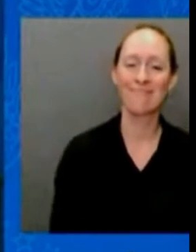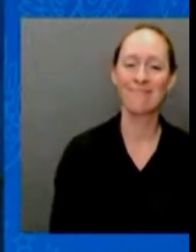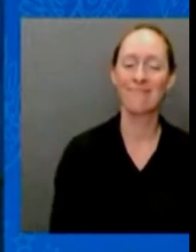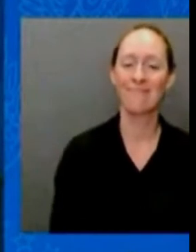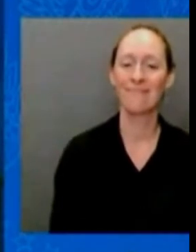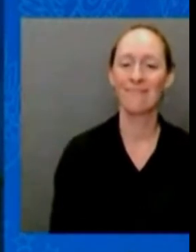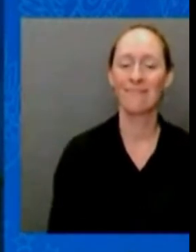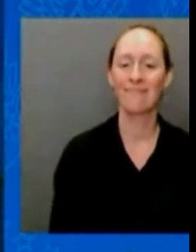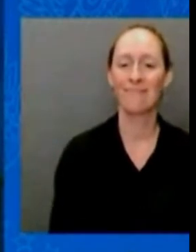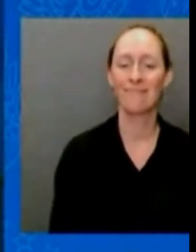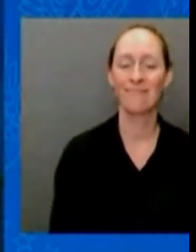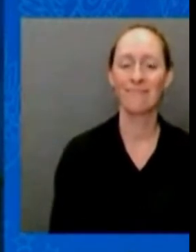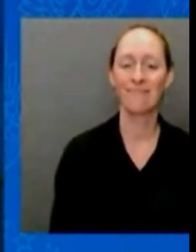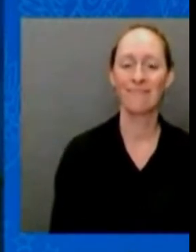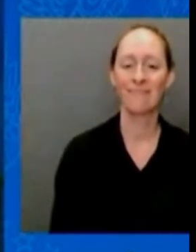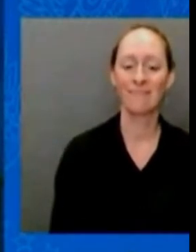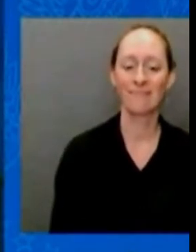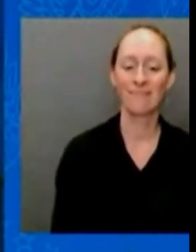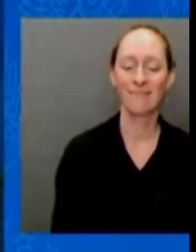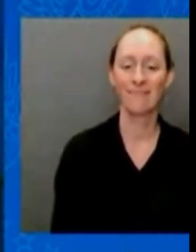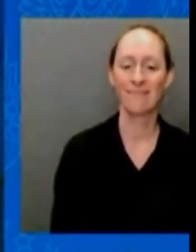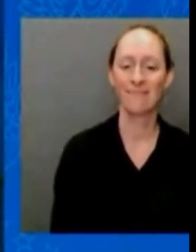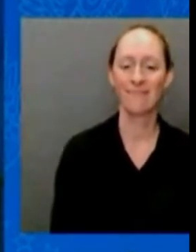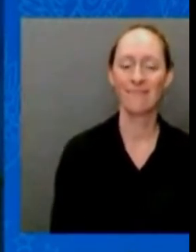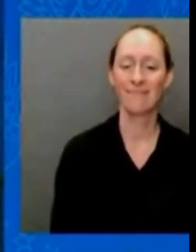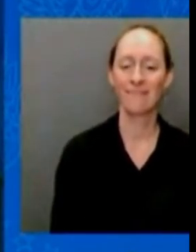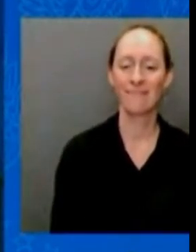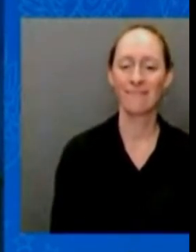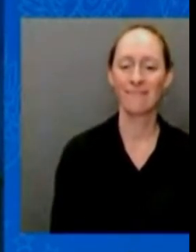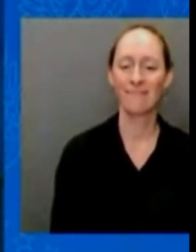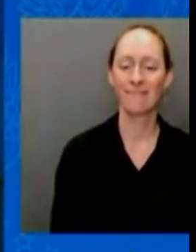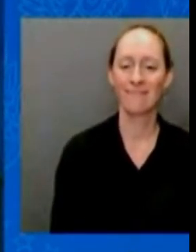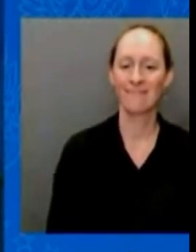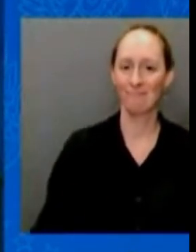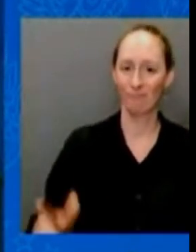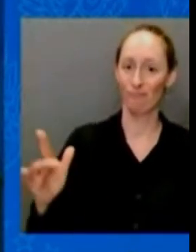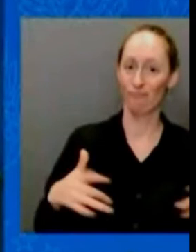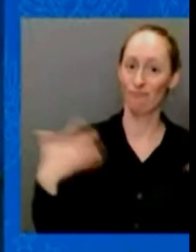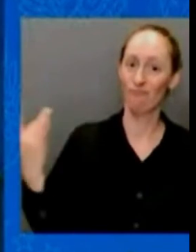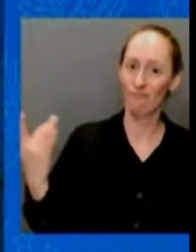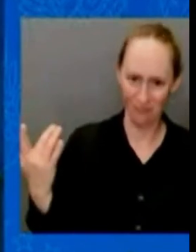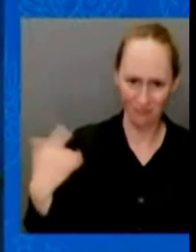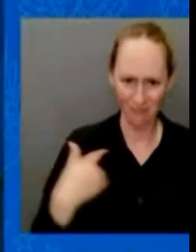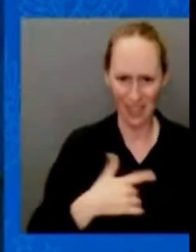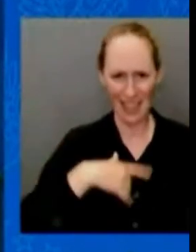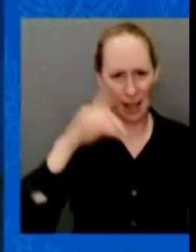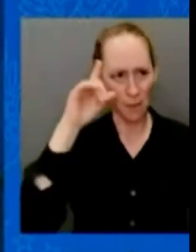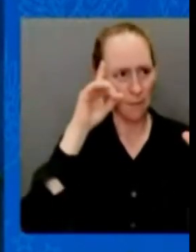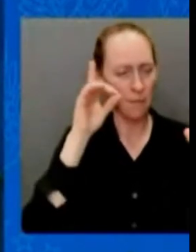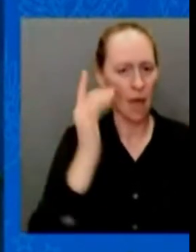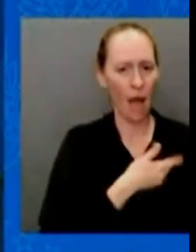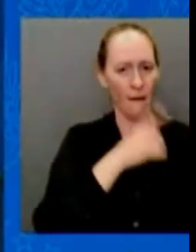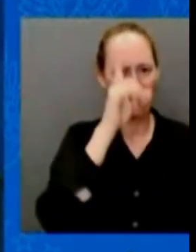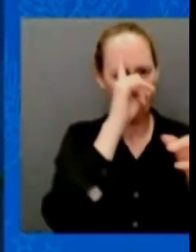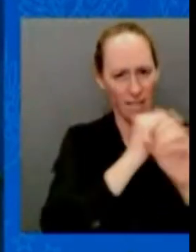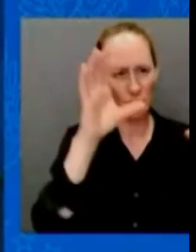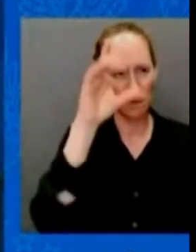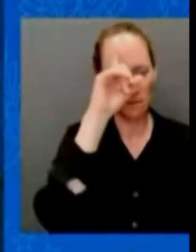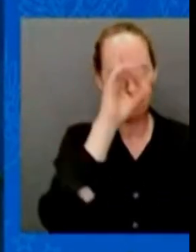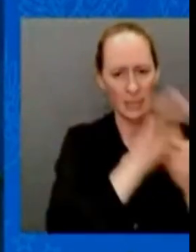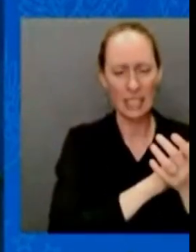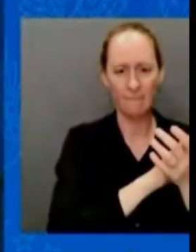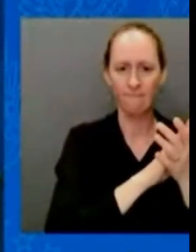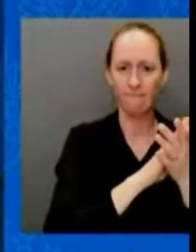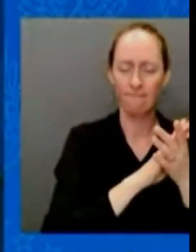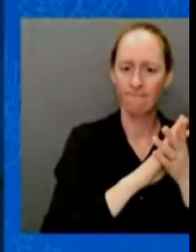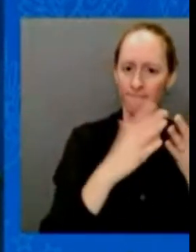In New York, our alignment on these goals and your strong support has been critical to making this the best site for